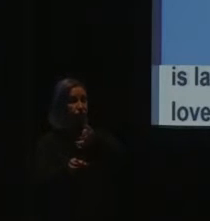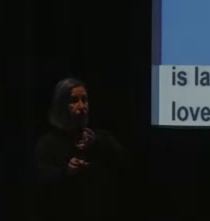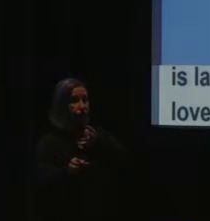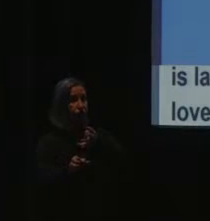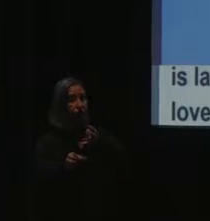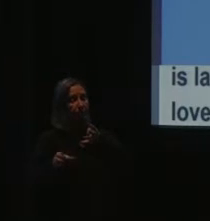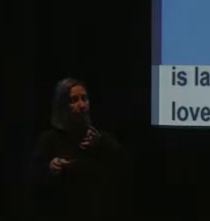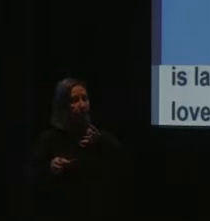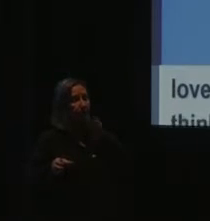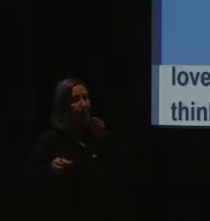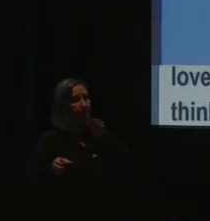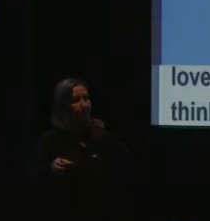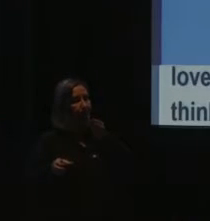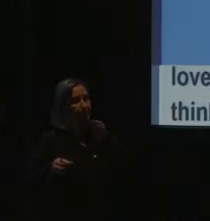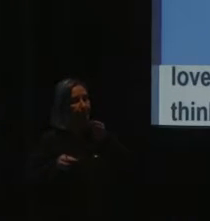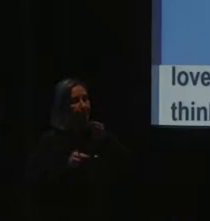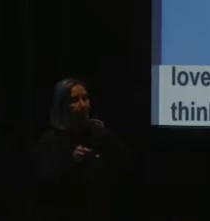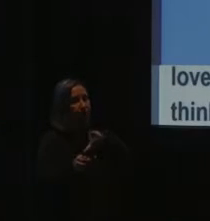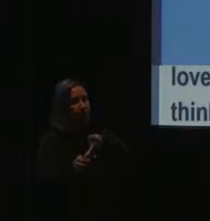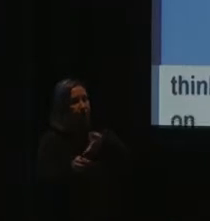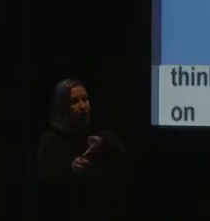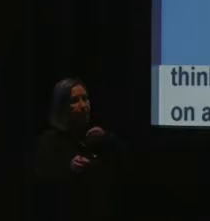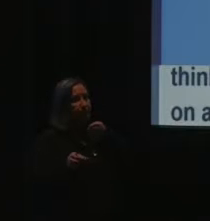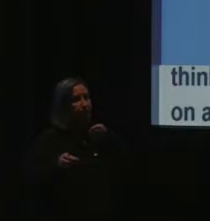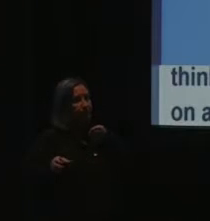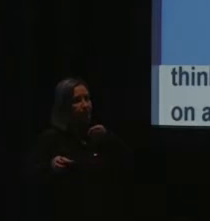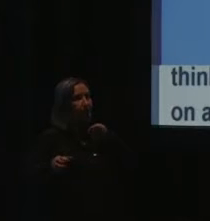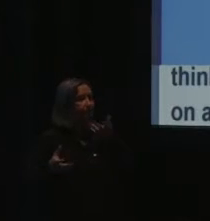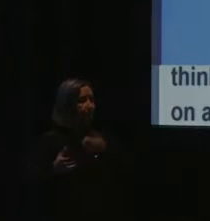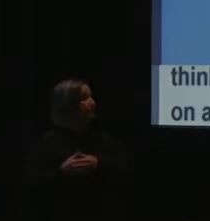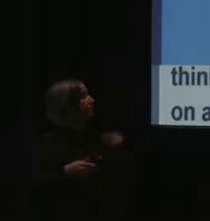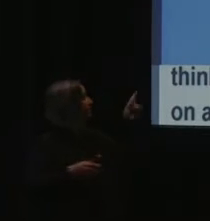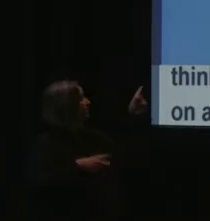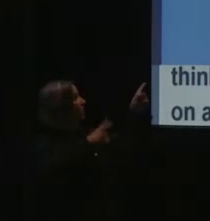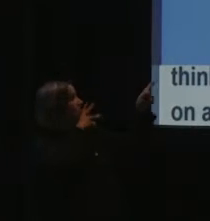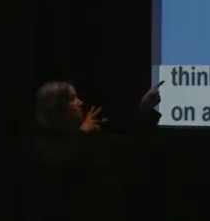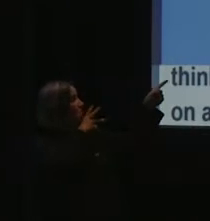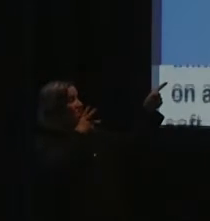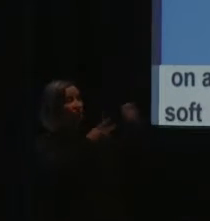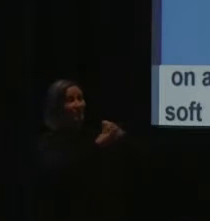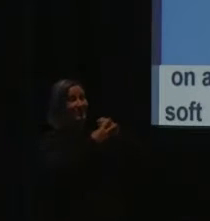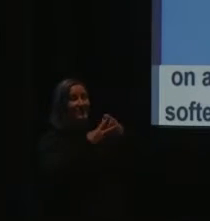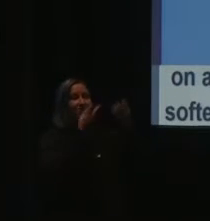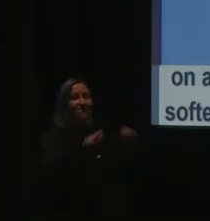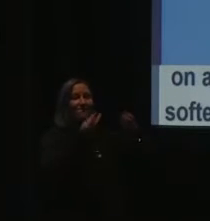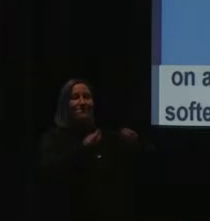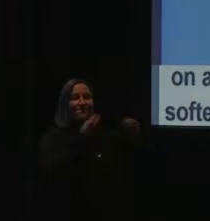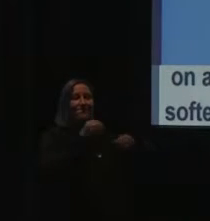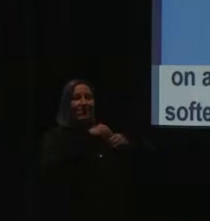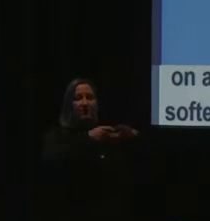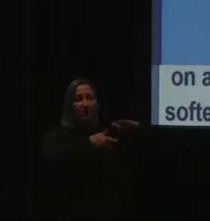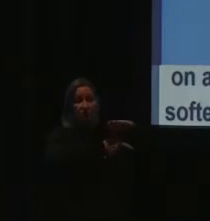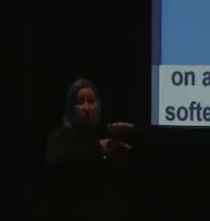shut on and off for us, so you just keep an eye on it. And also water softeners in the garage. Remember, it's far removed from us, and it has to do an